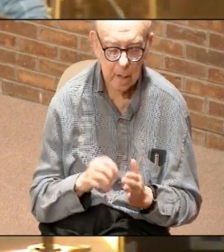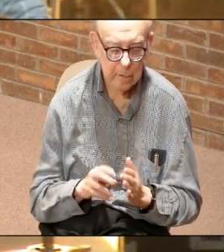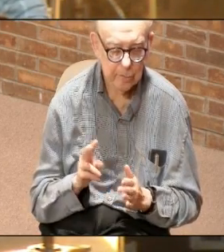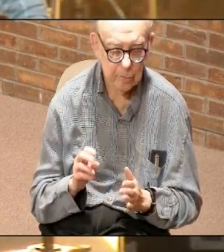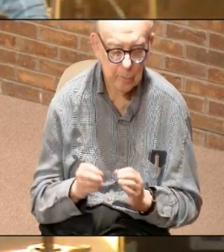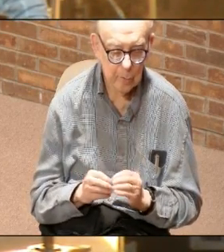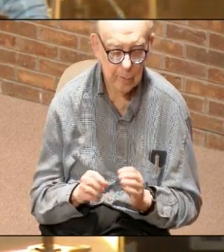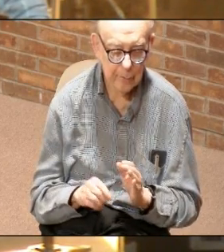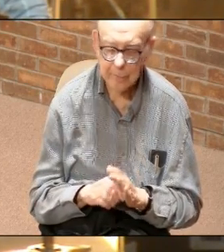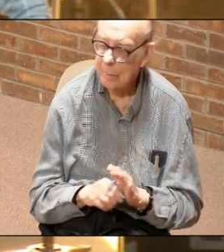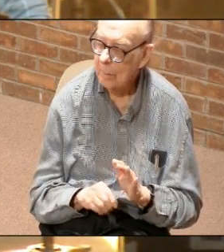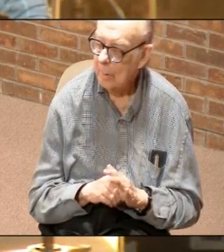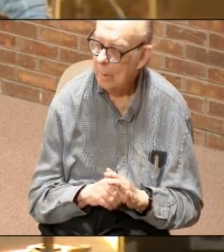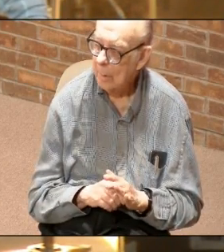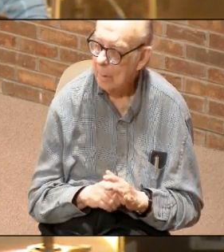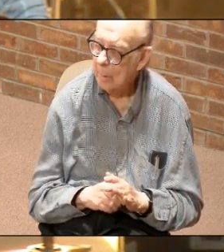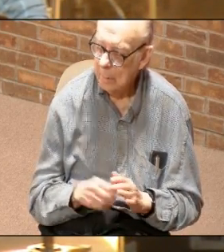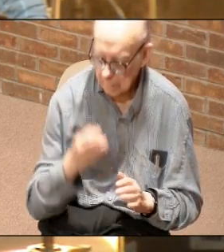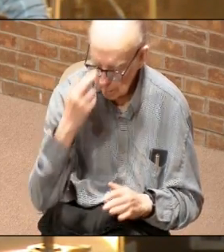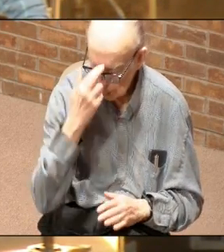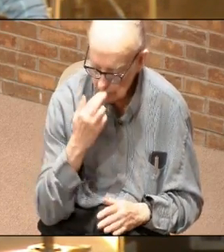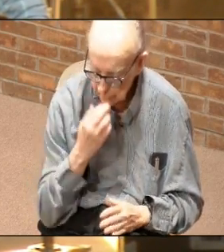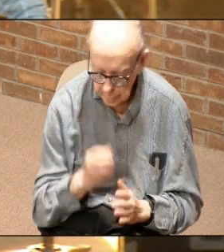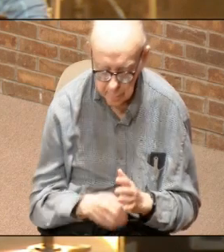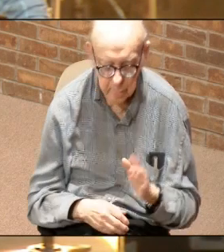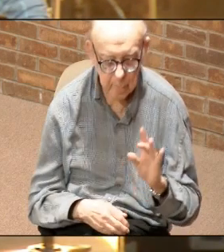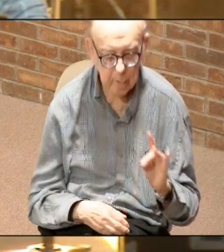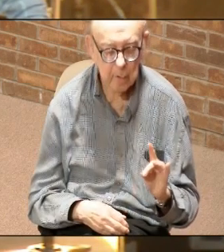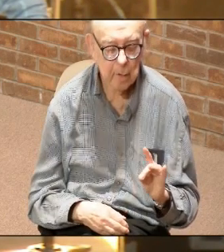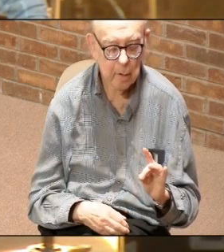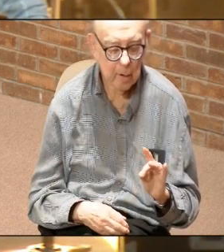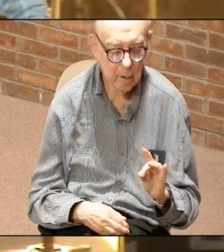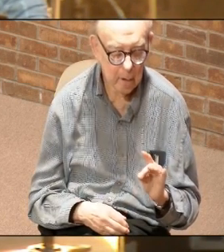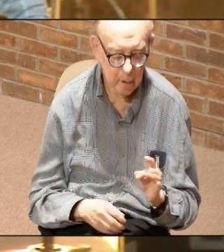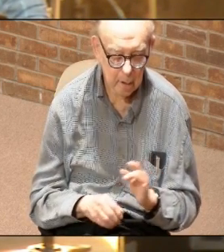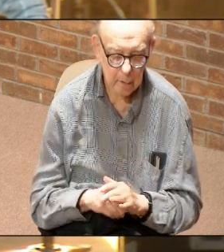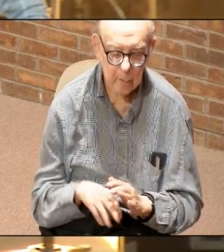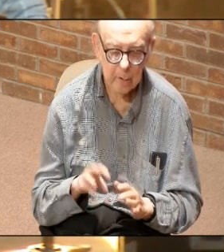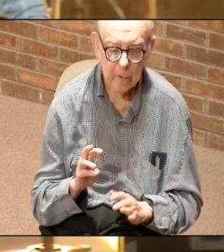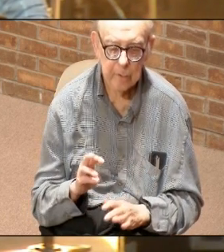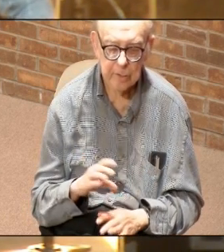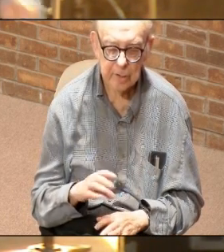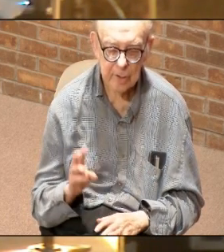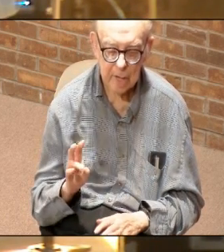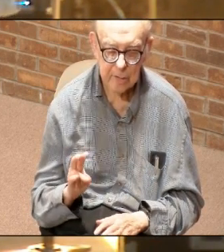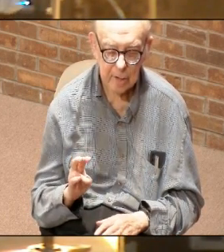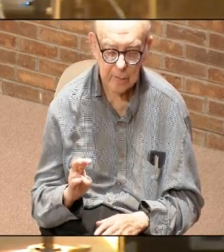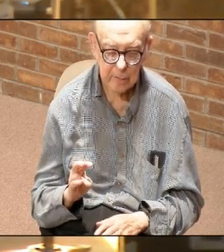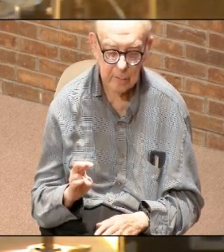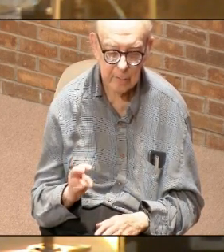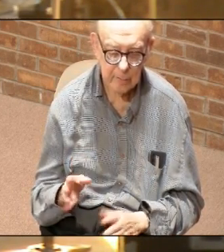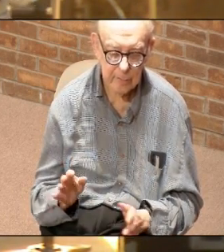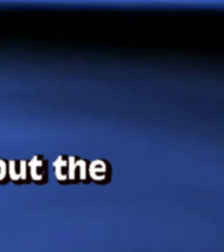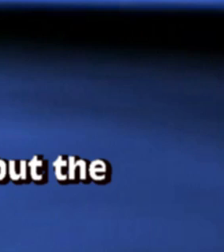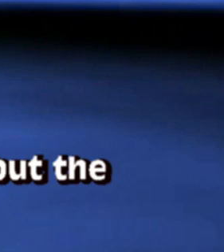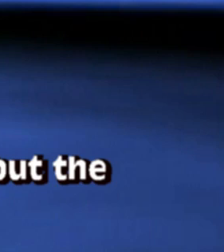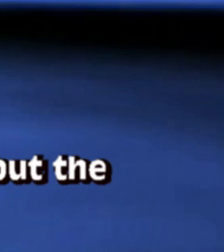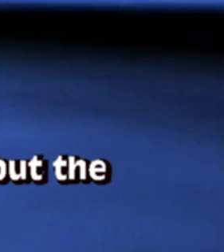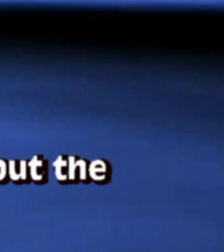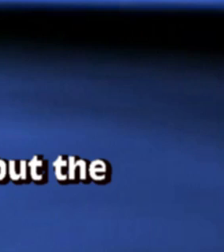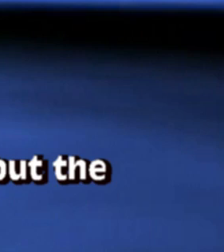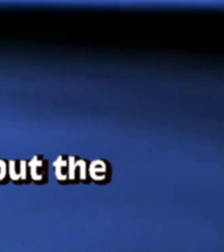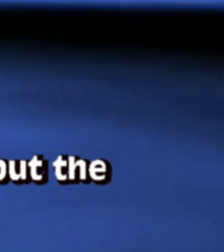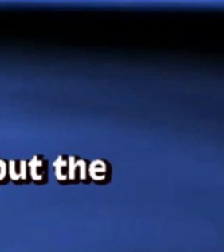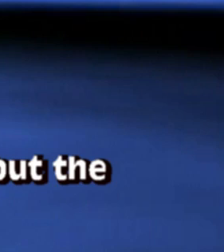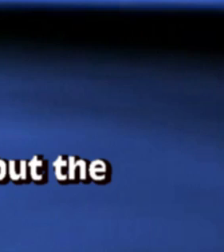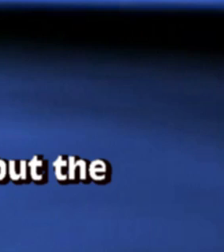more. Romans chapter 8, verses 6 and 7. This is where we finish. Now the mindset